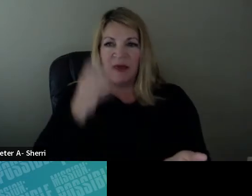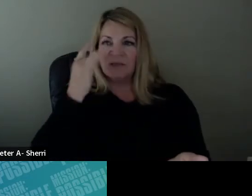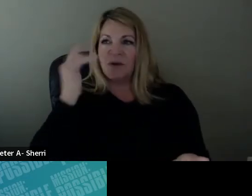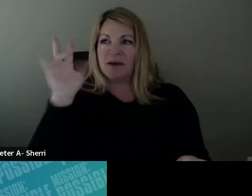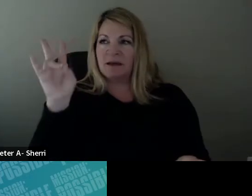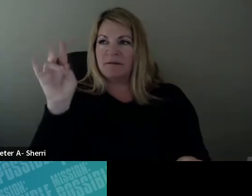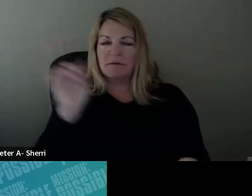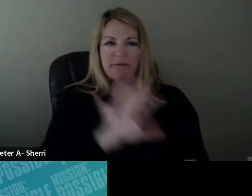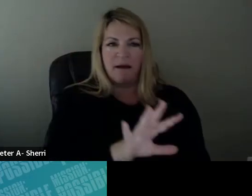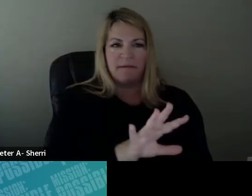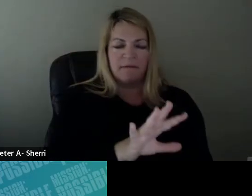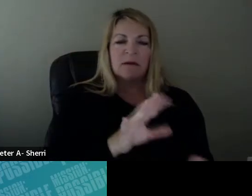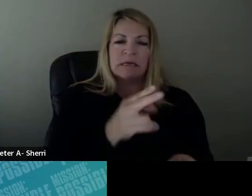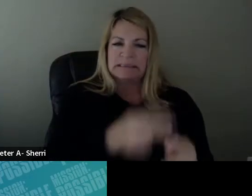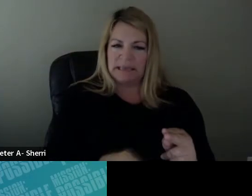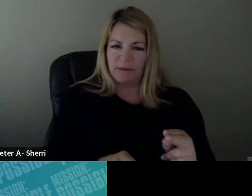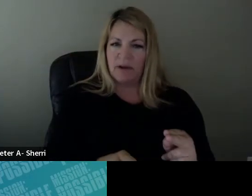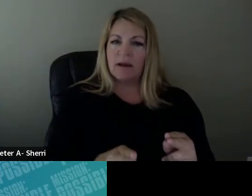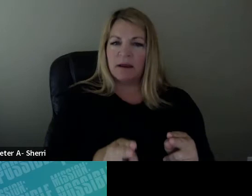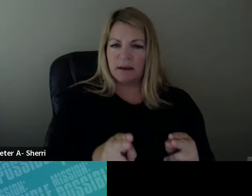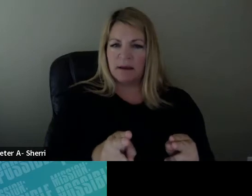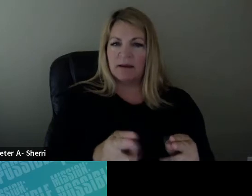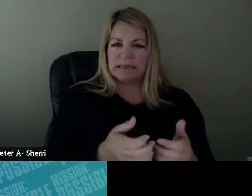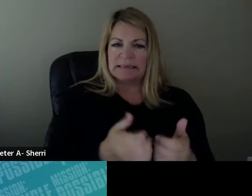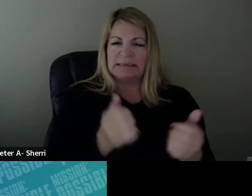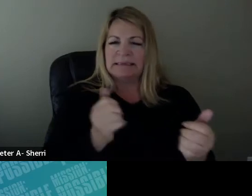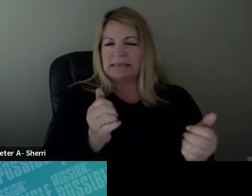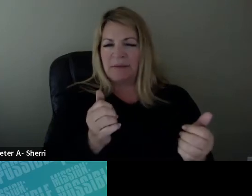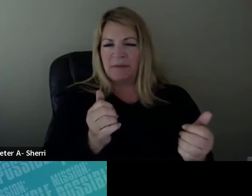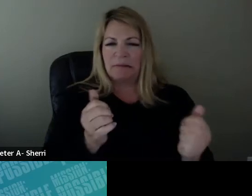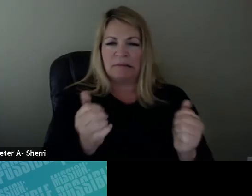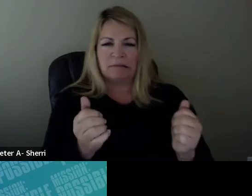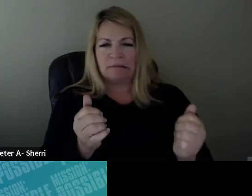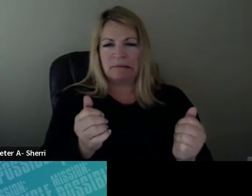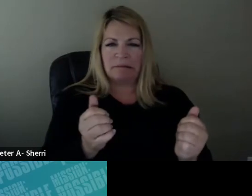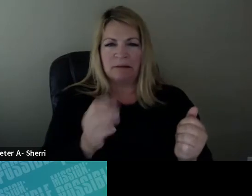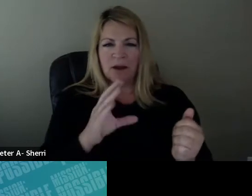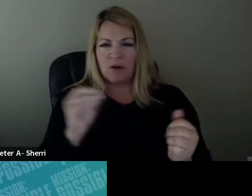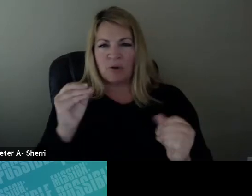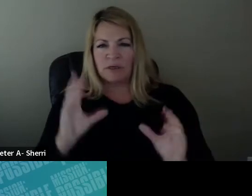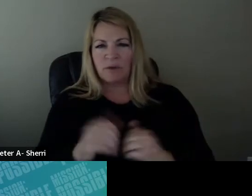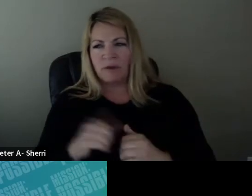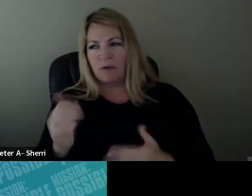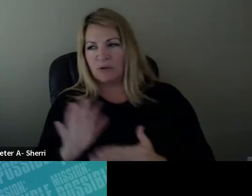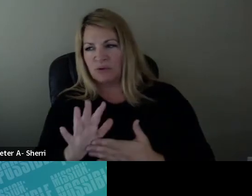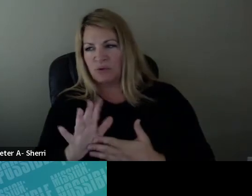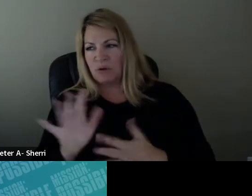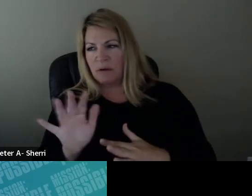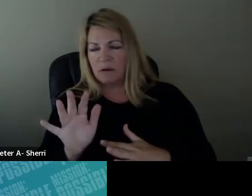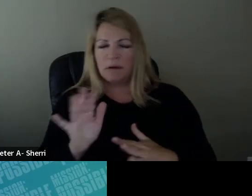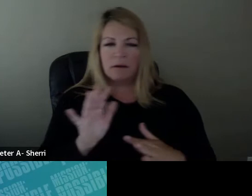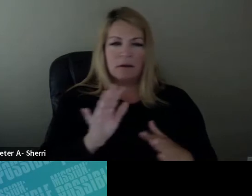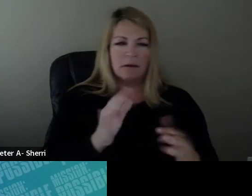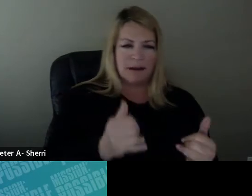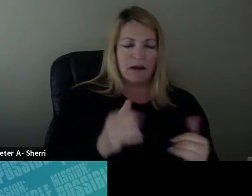had to temporarily, have this separation in terms of co-teaching with the other schools for now. So this